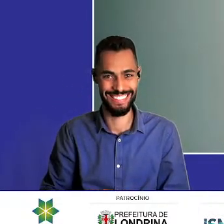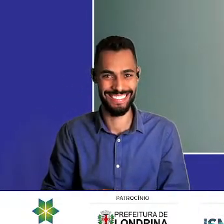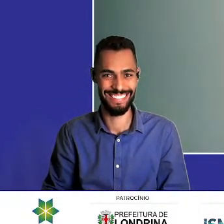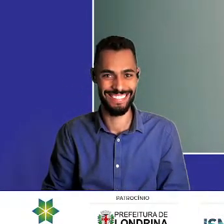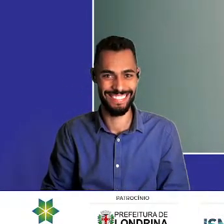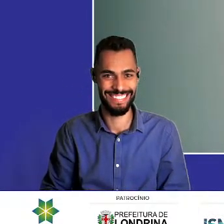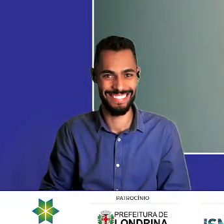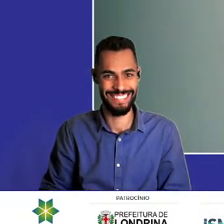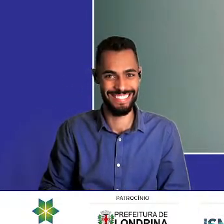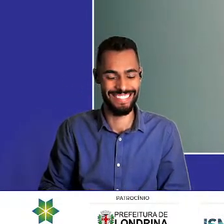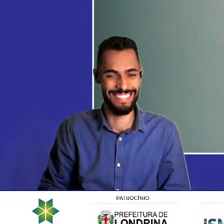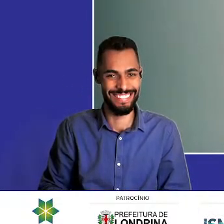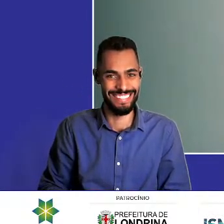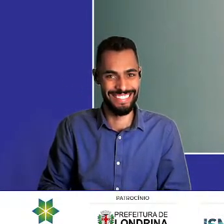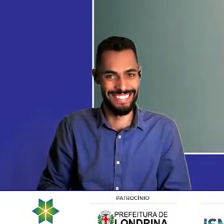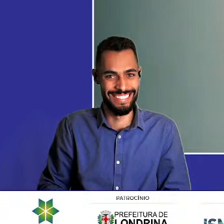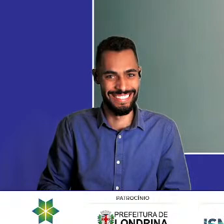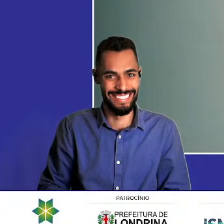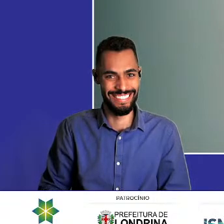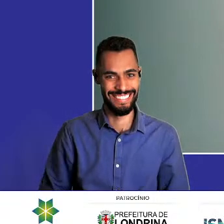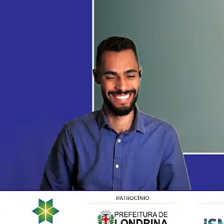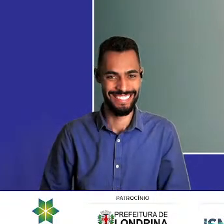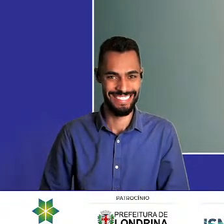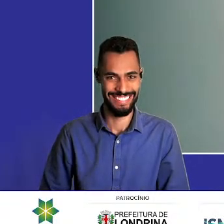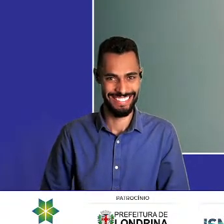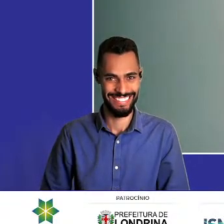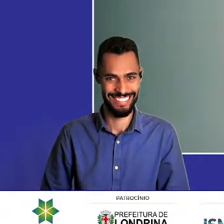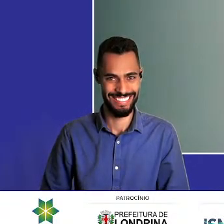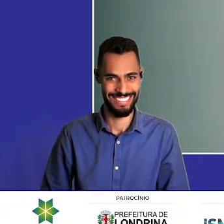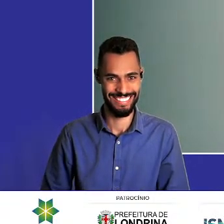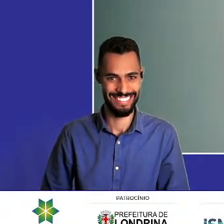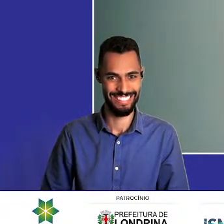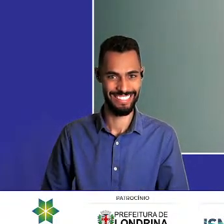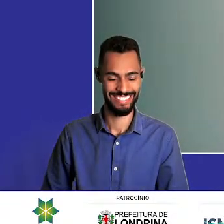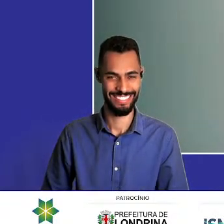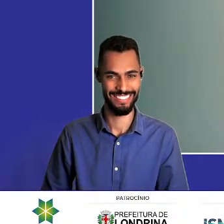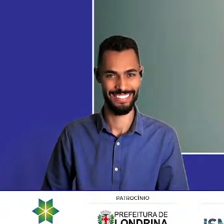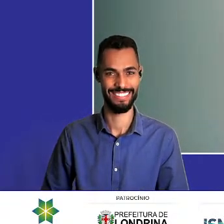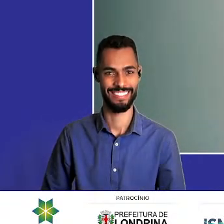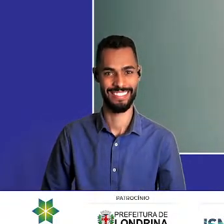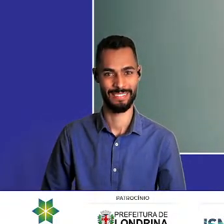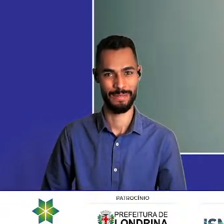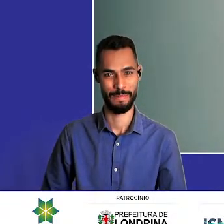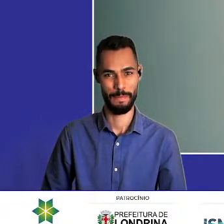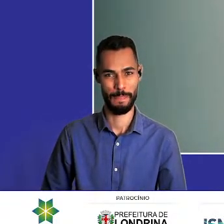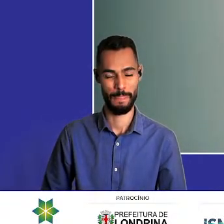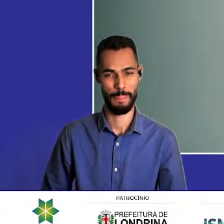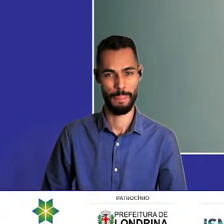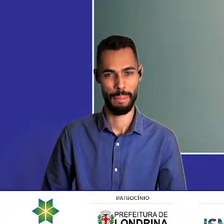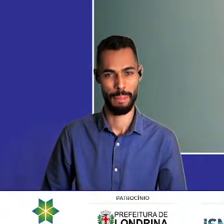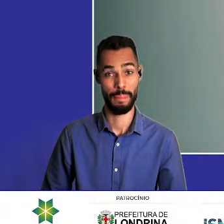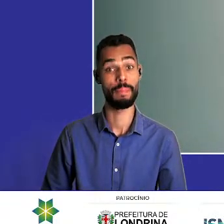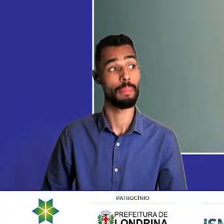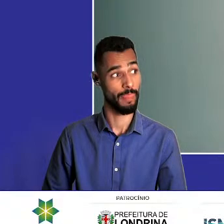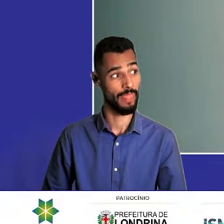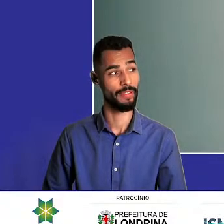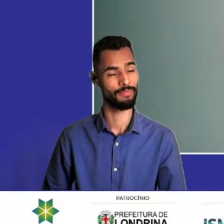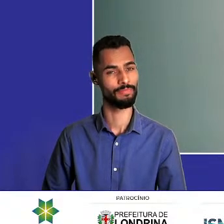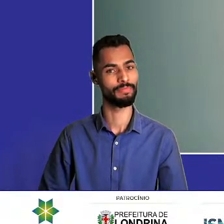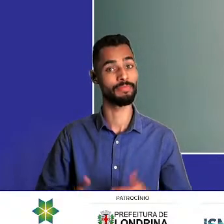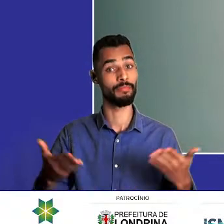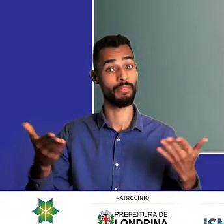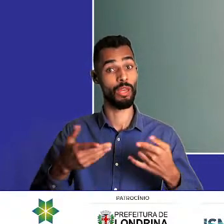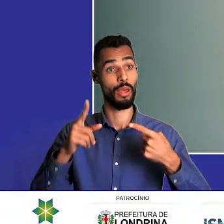theme is A Visible Voice. What does this theme mean for Brazil? With